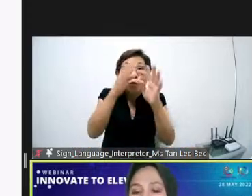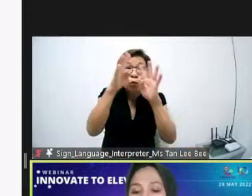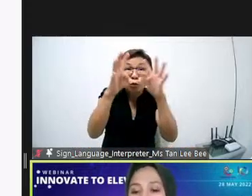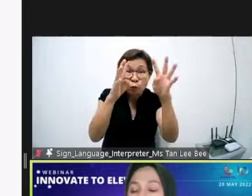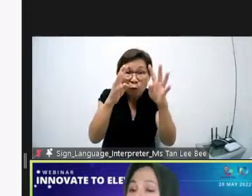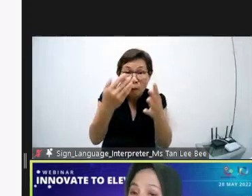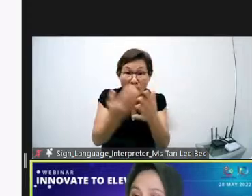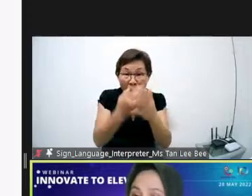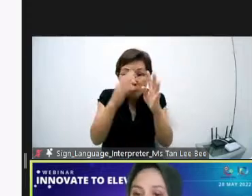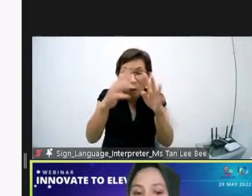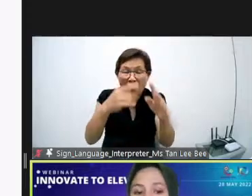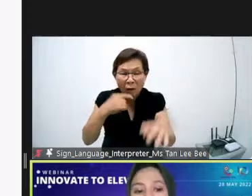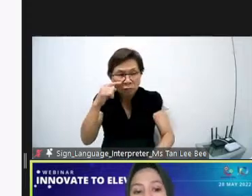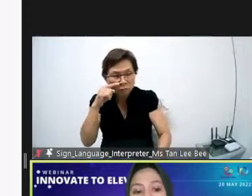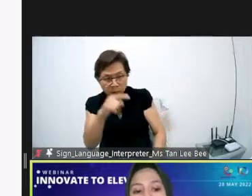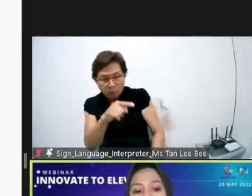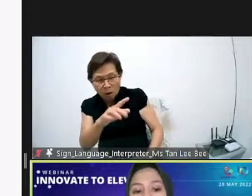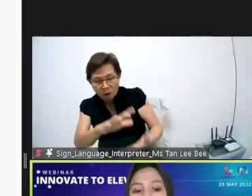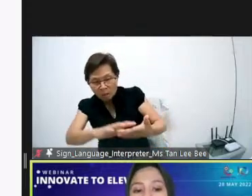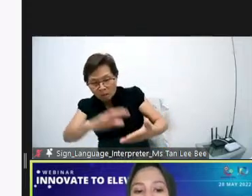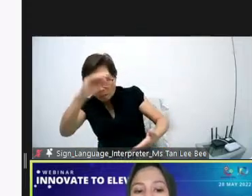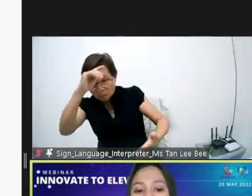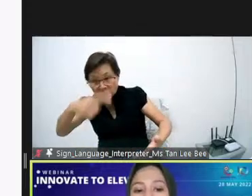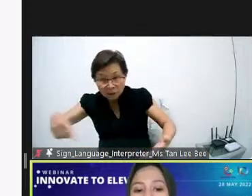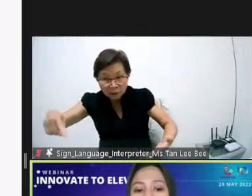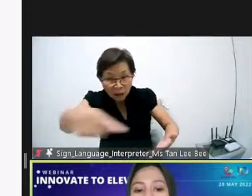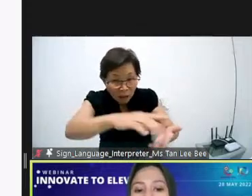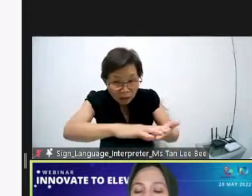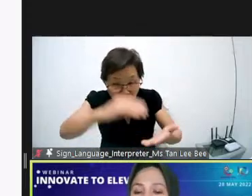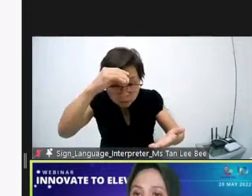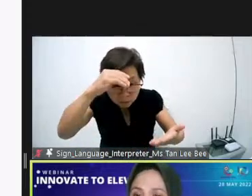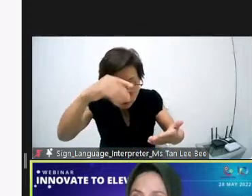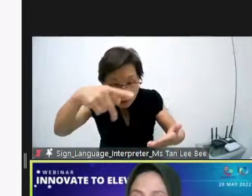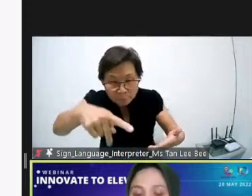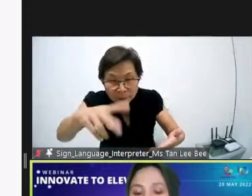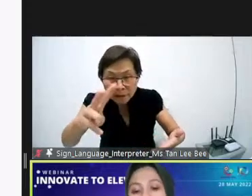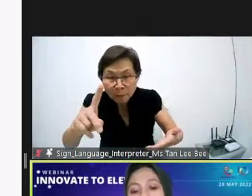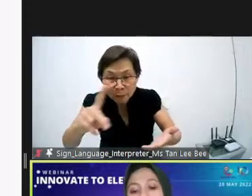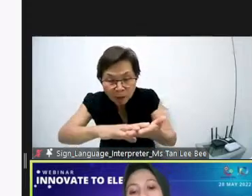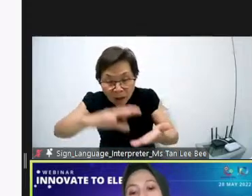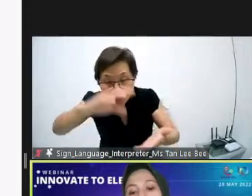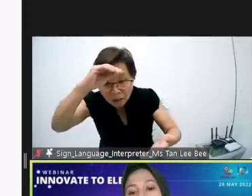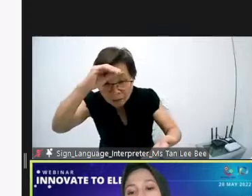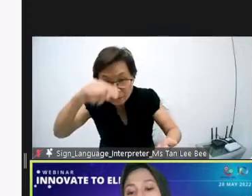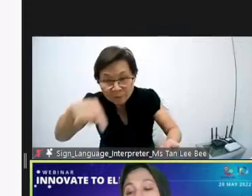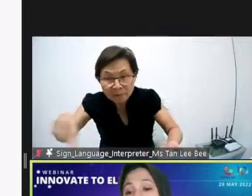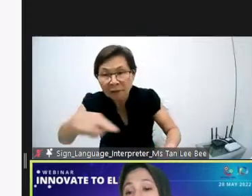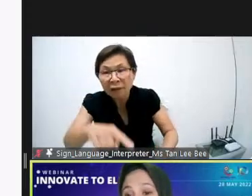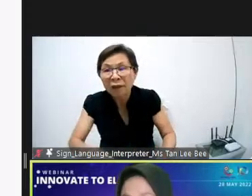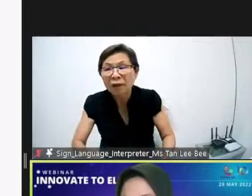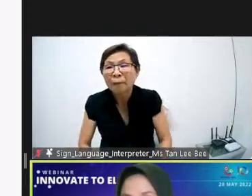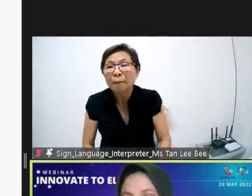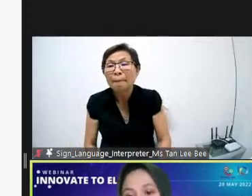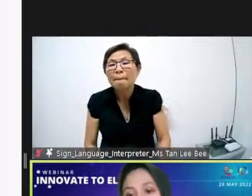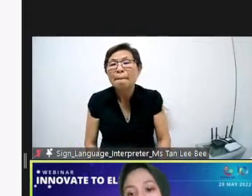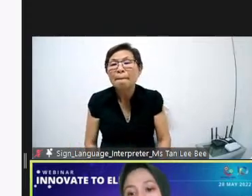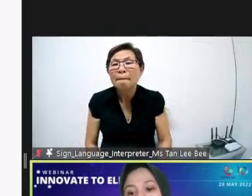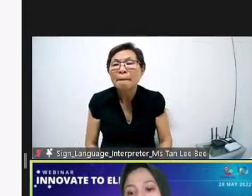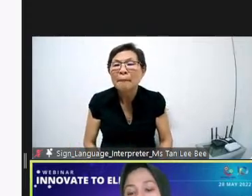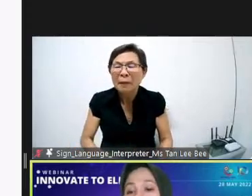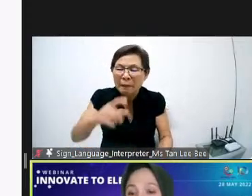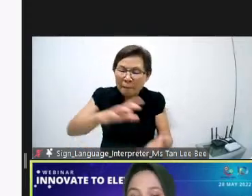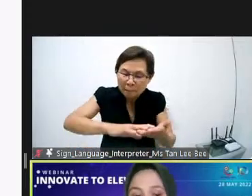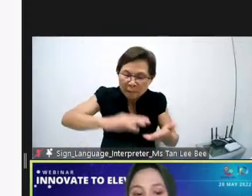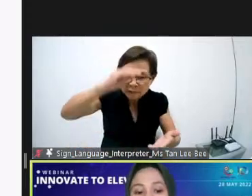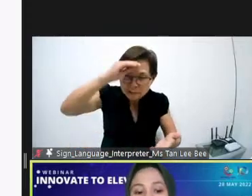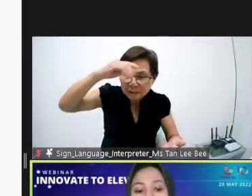their learning needs were look at a most pleasant solution to meet these learning needs, which